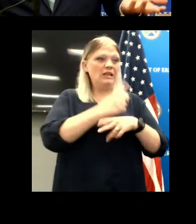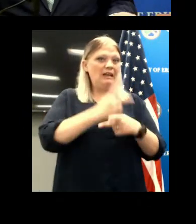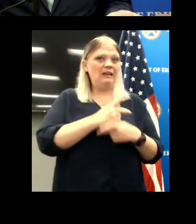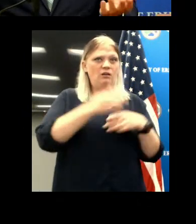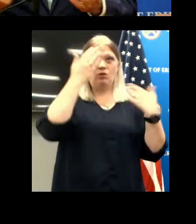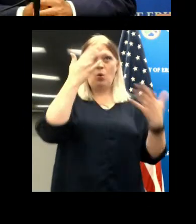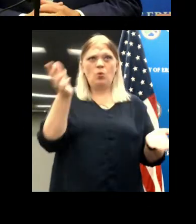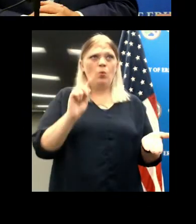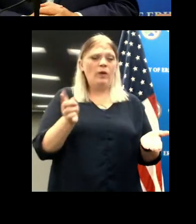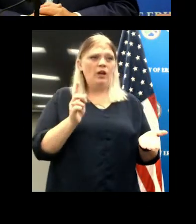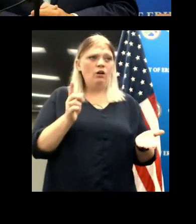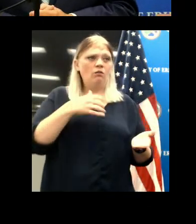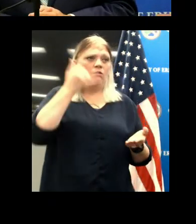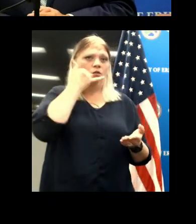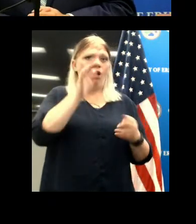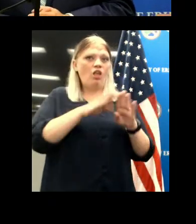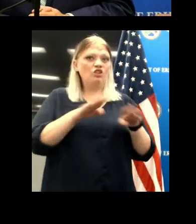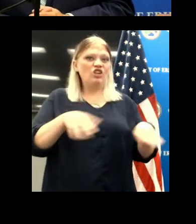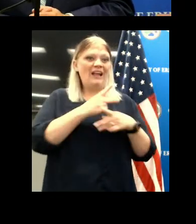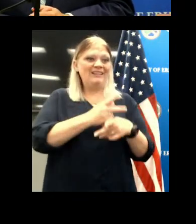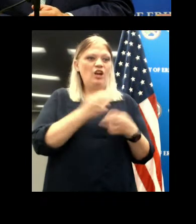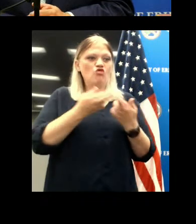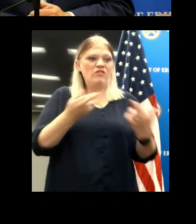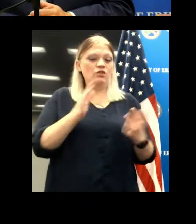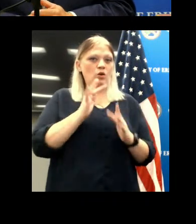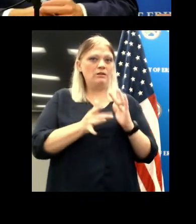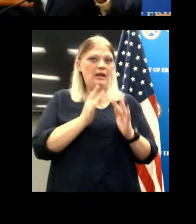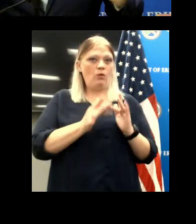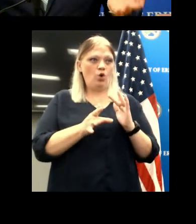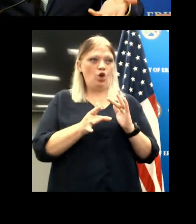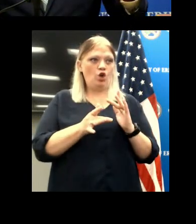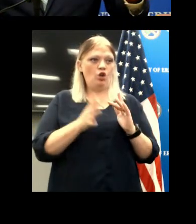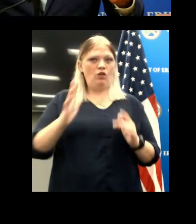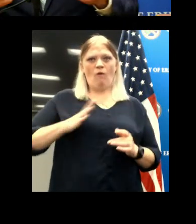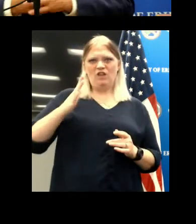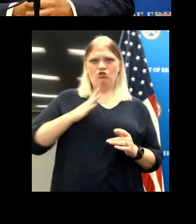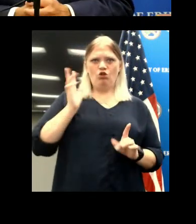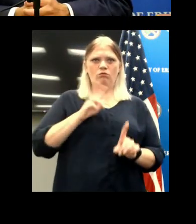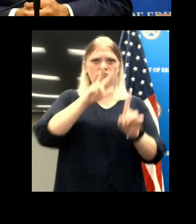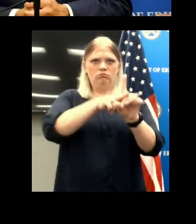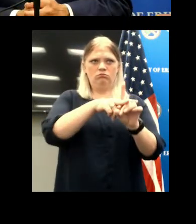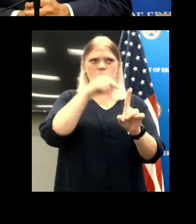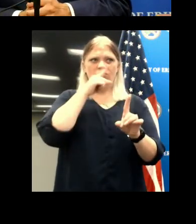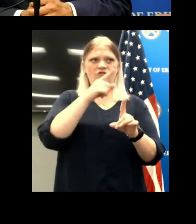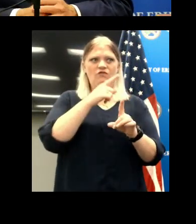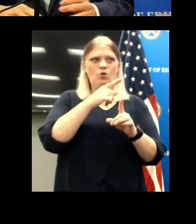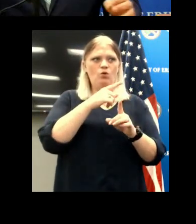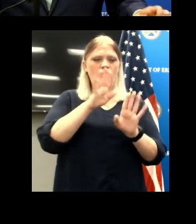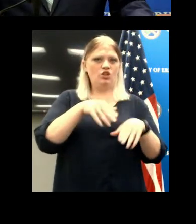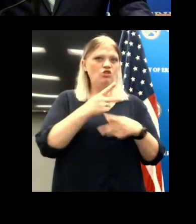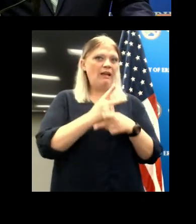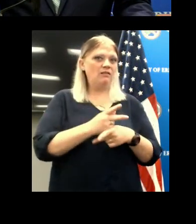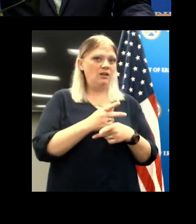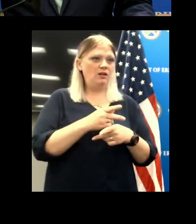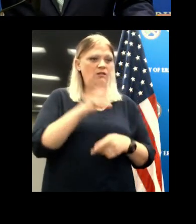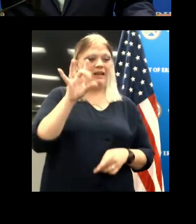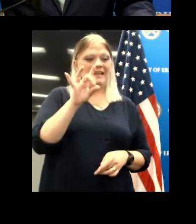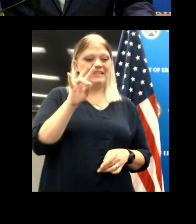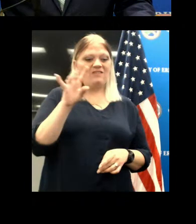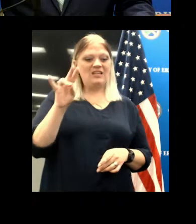where to turn, you can call the Child Care Resource Network, which is the official designee for our Child Care Task Force, at